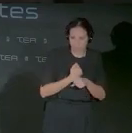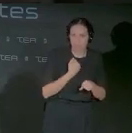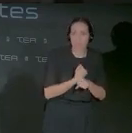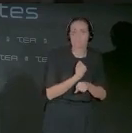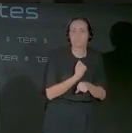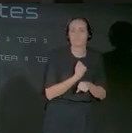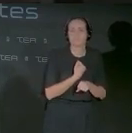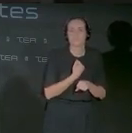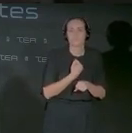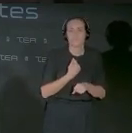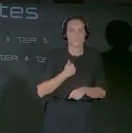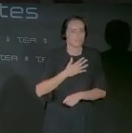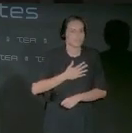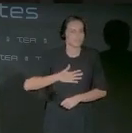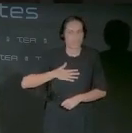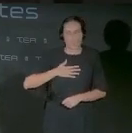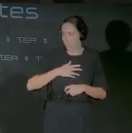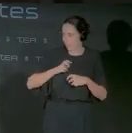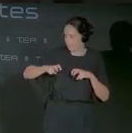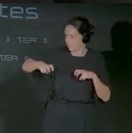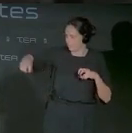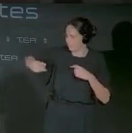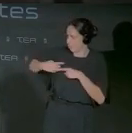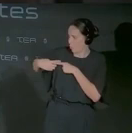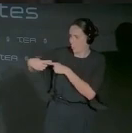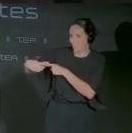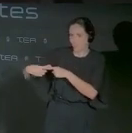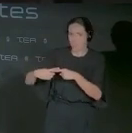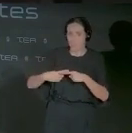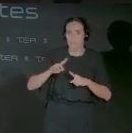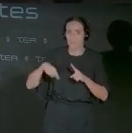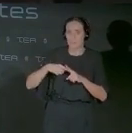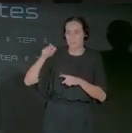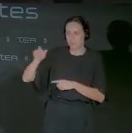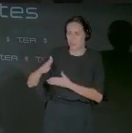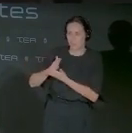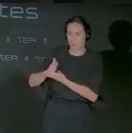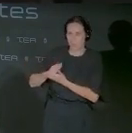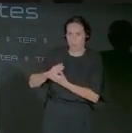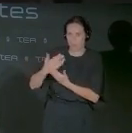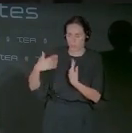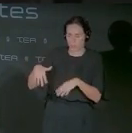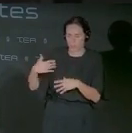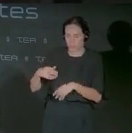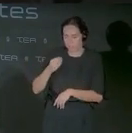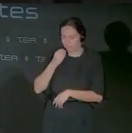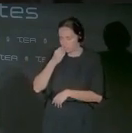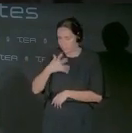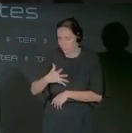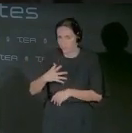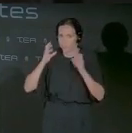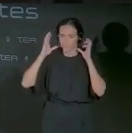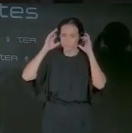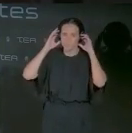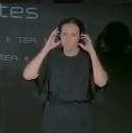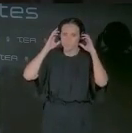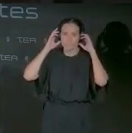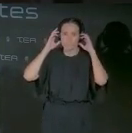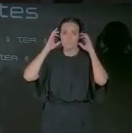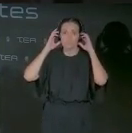host. My adventure with virtual worlds is connected to me working as a